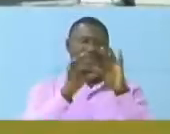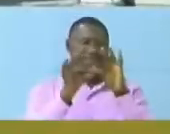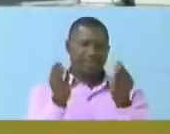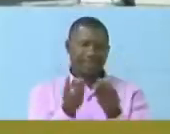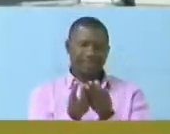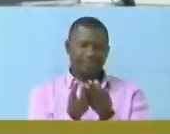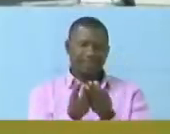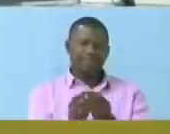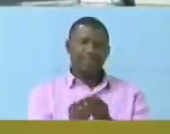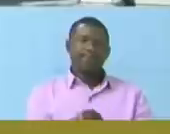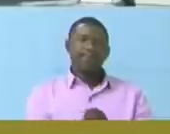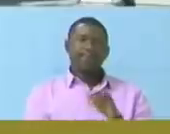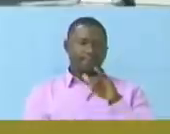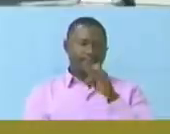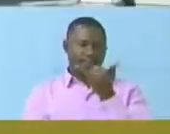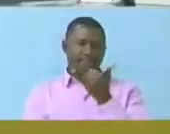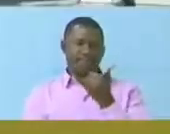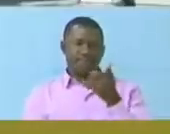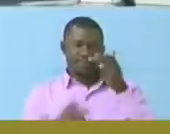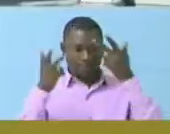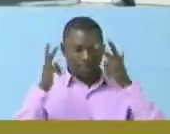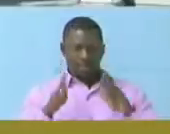team? Yes.